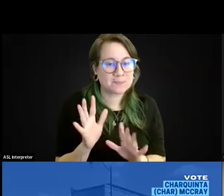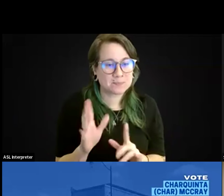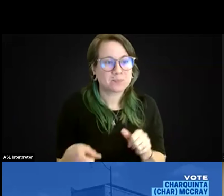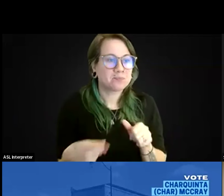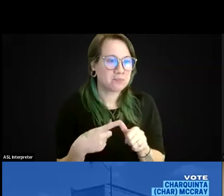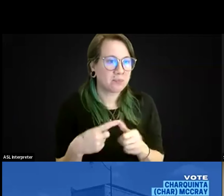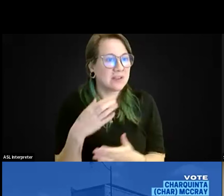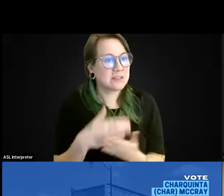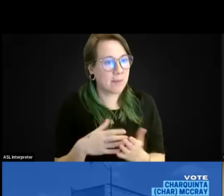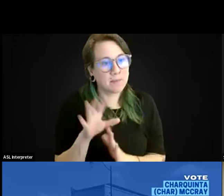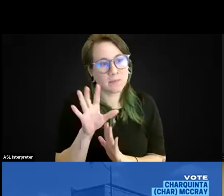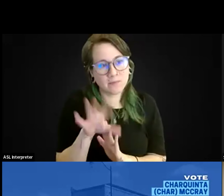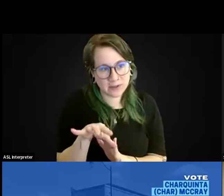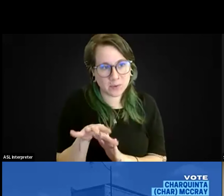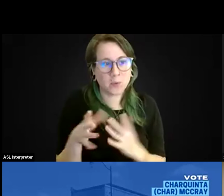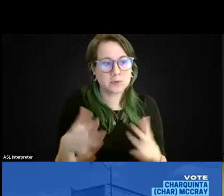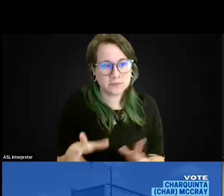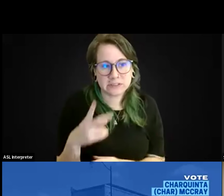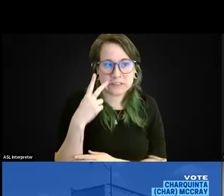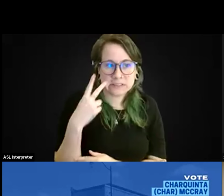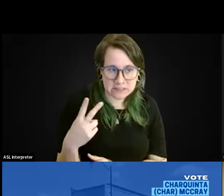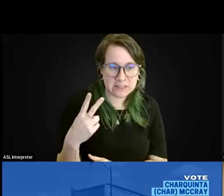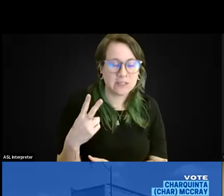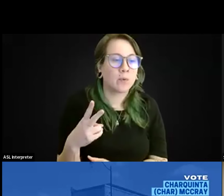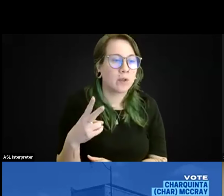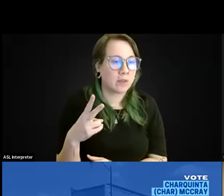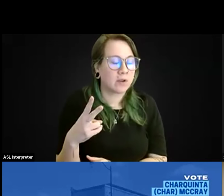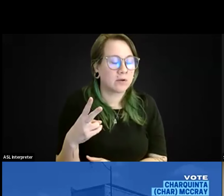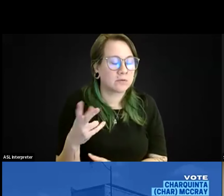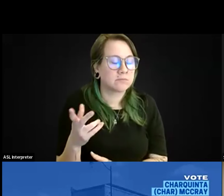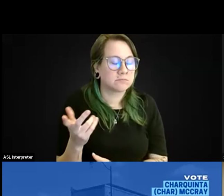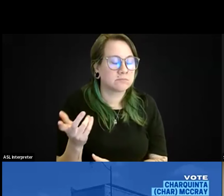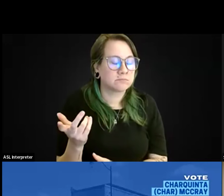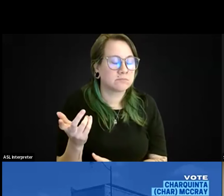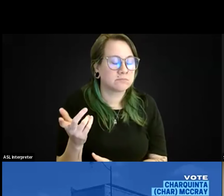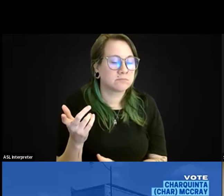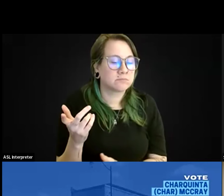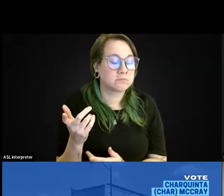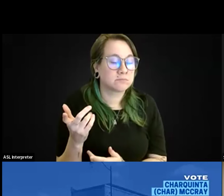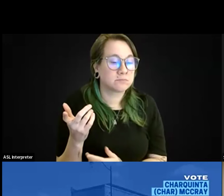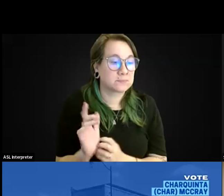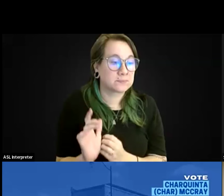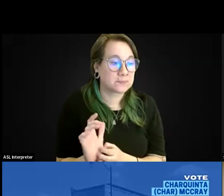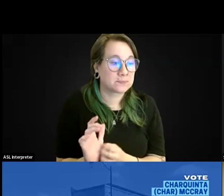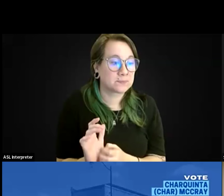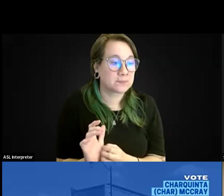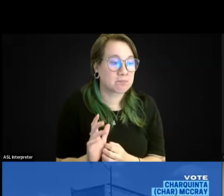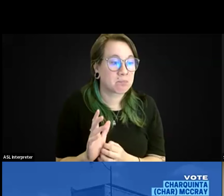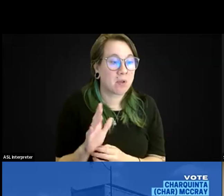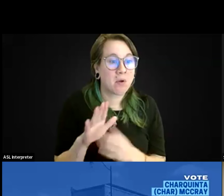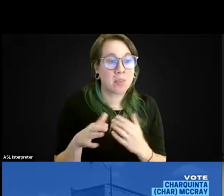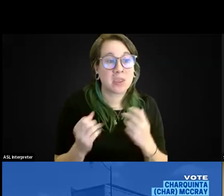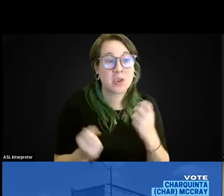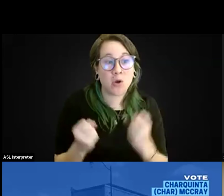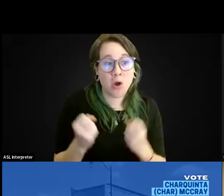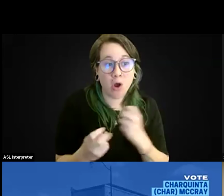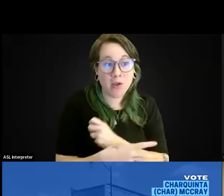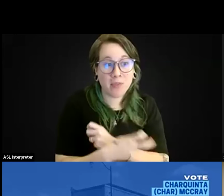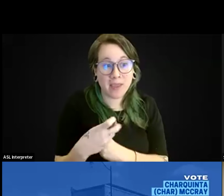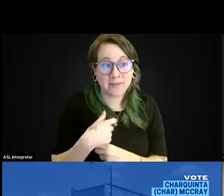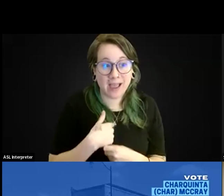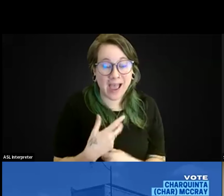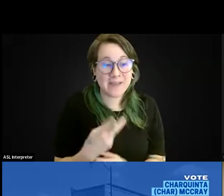video that I've seen where they're going in, and the motor vehicle thefts that I have observed, a lot